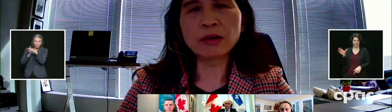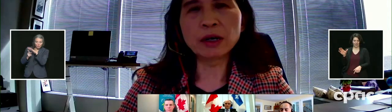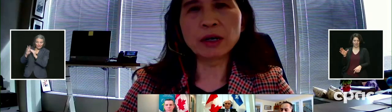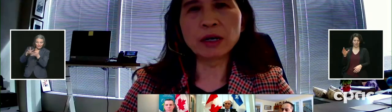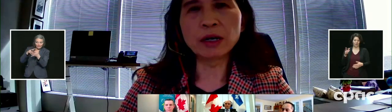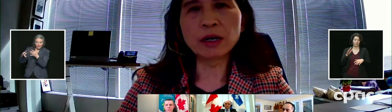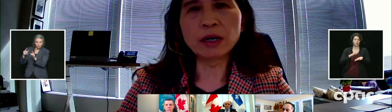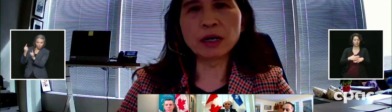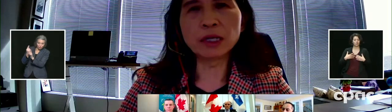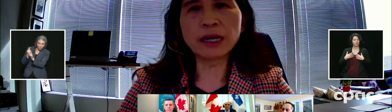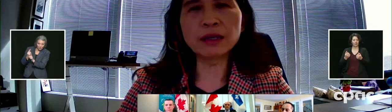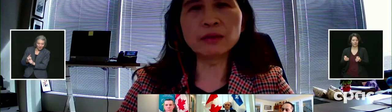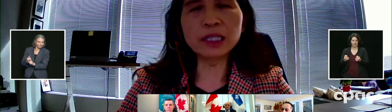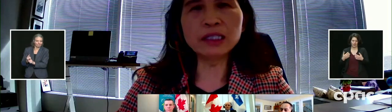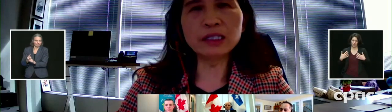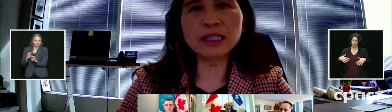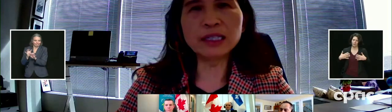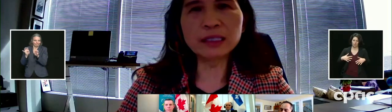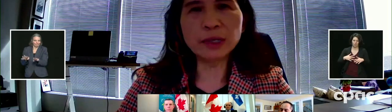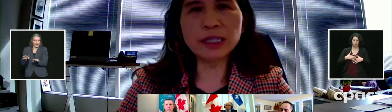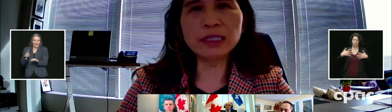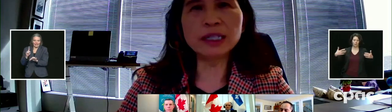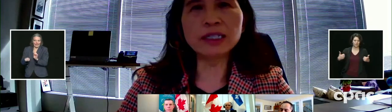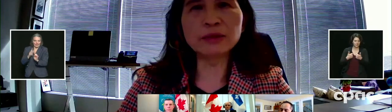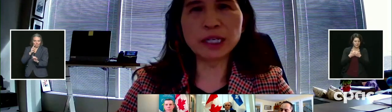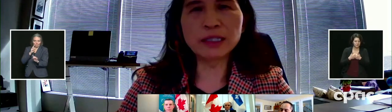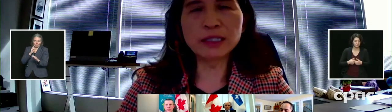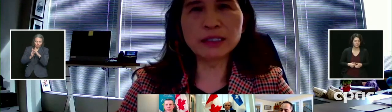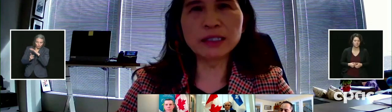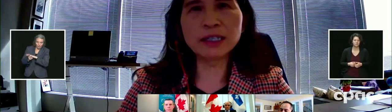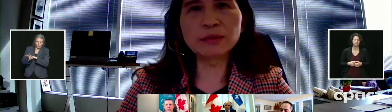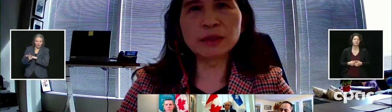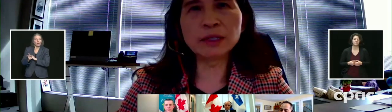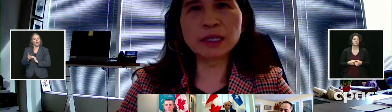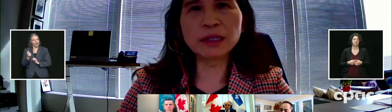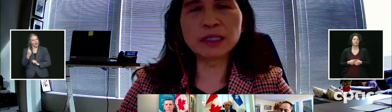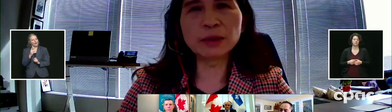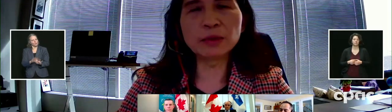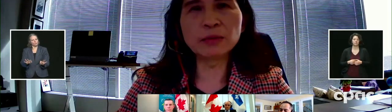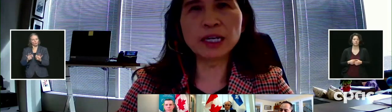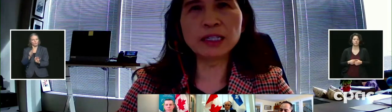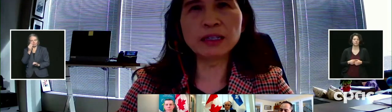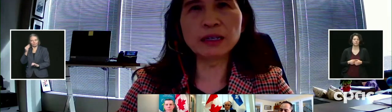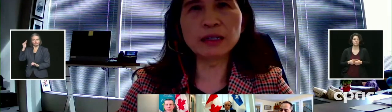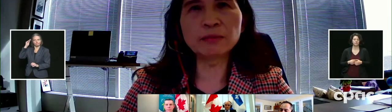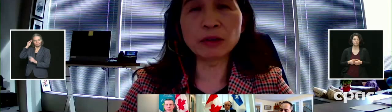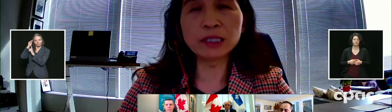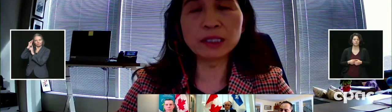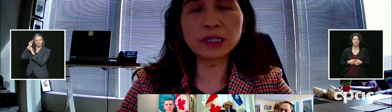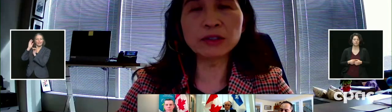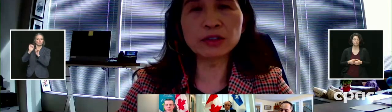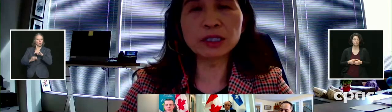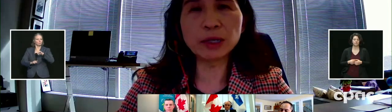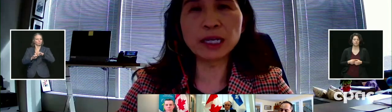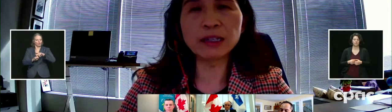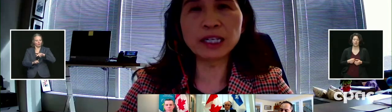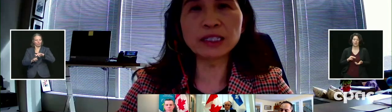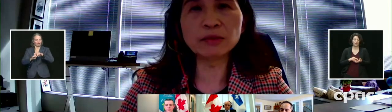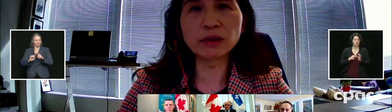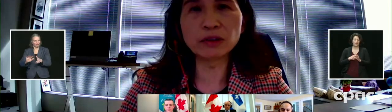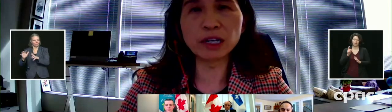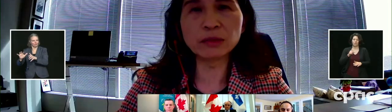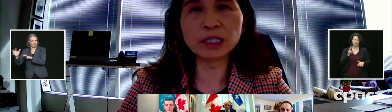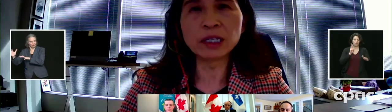Now, I think we need to anticipate the unexpected as people plan, provinces and territories plan the